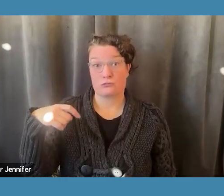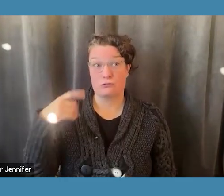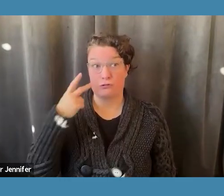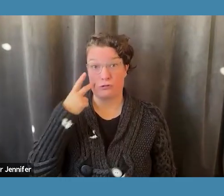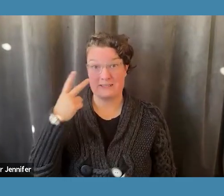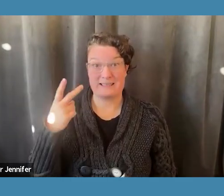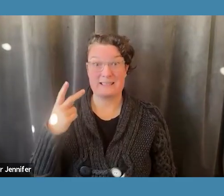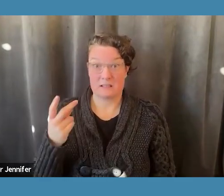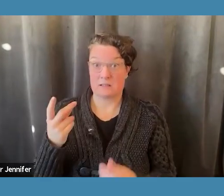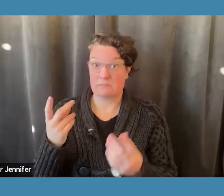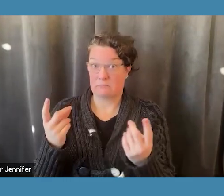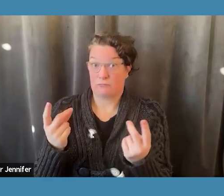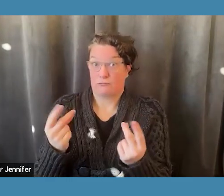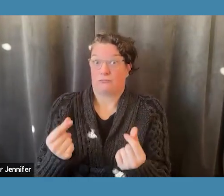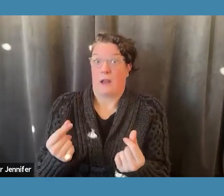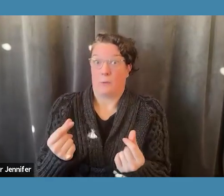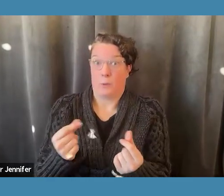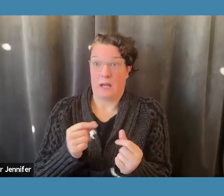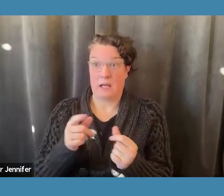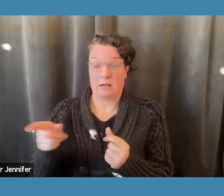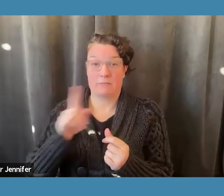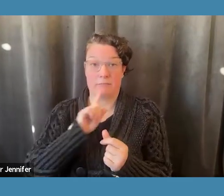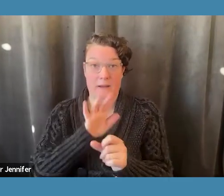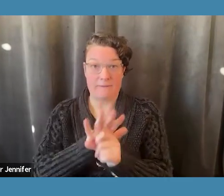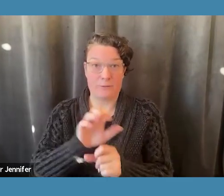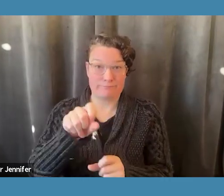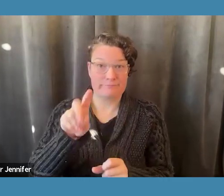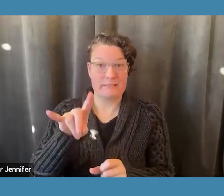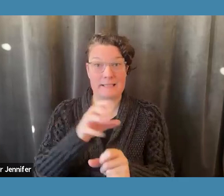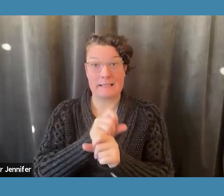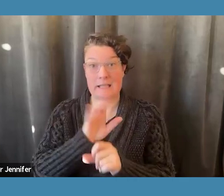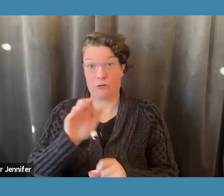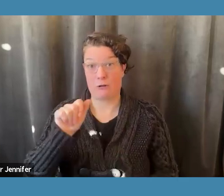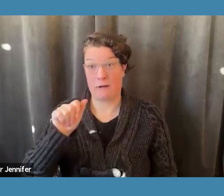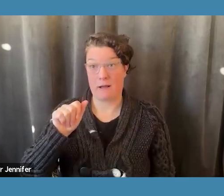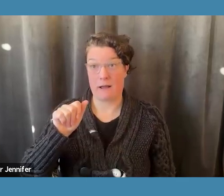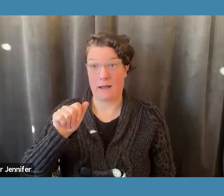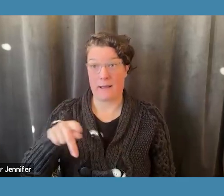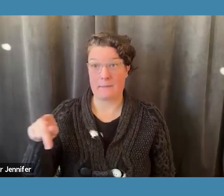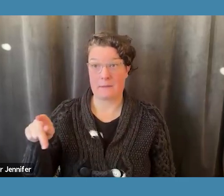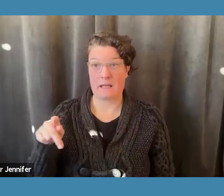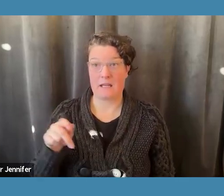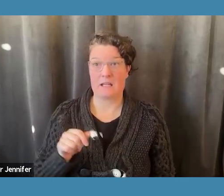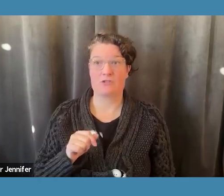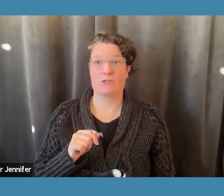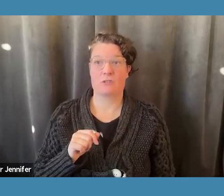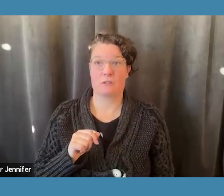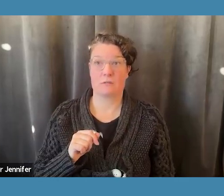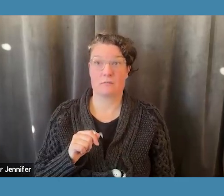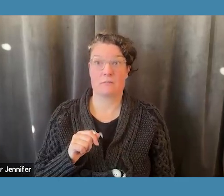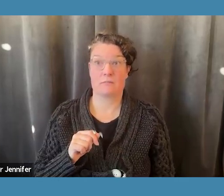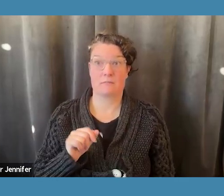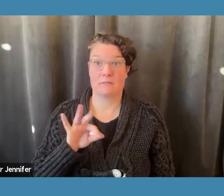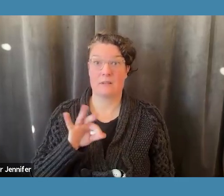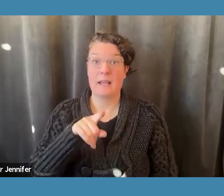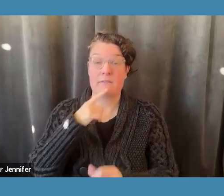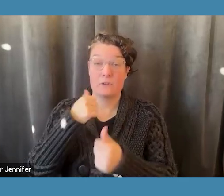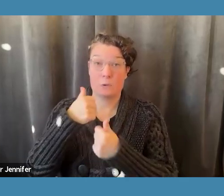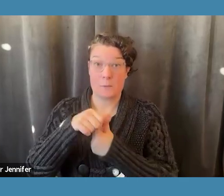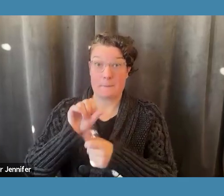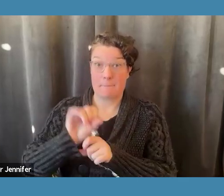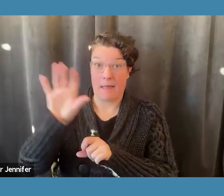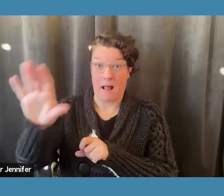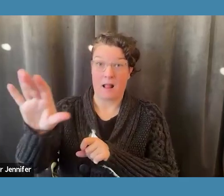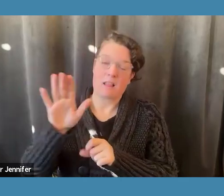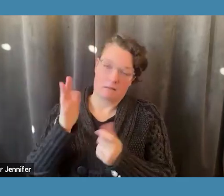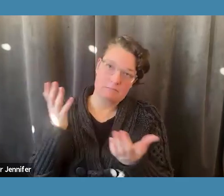some immediate confirmation of their receipt of application. Obviously, if you're mailing that application, it's going to take longer because it's going to be